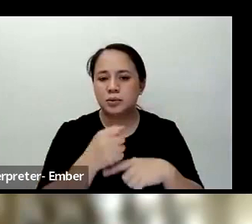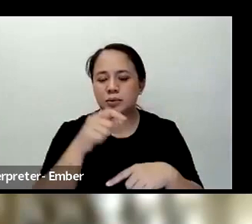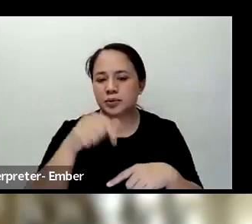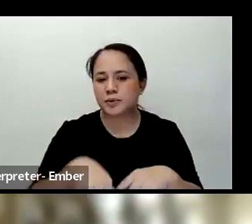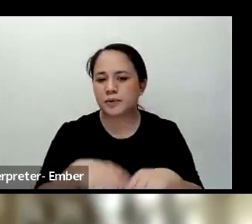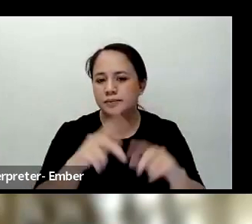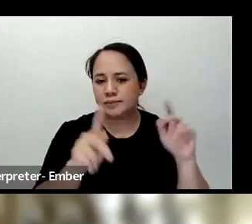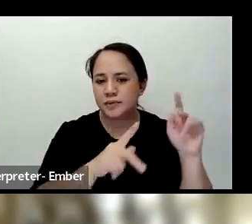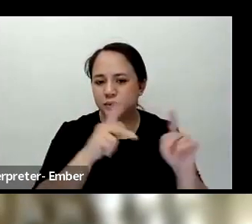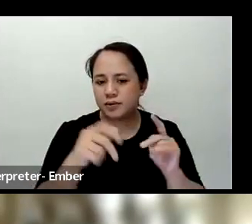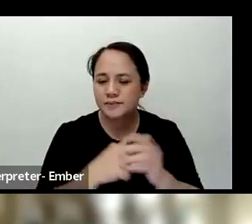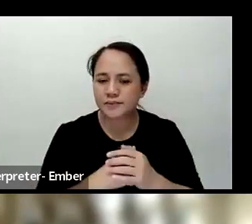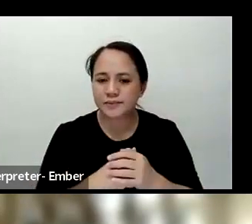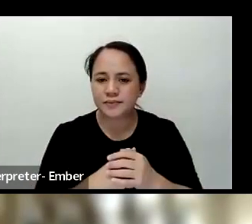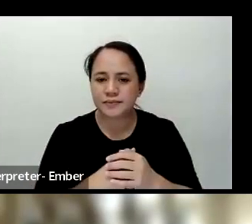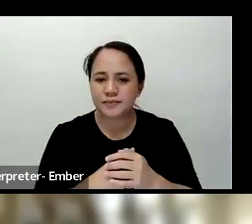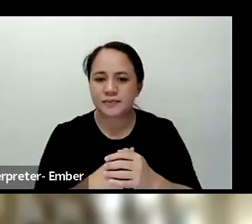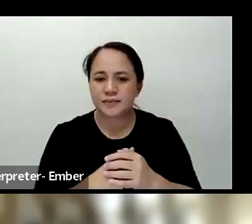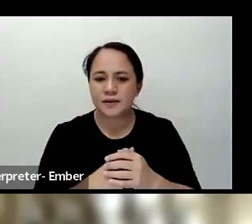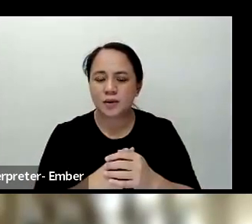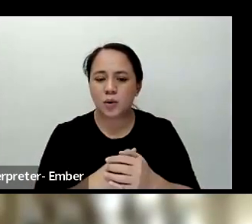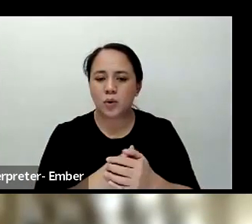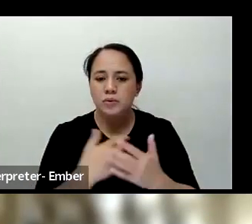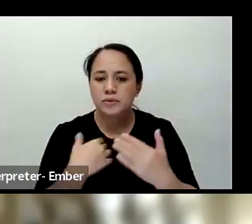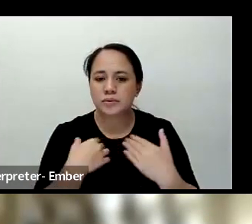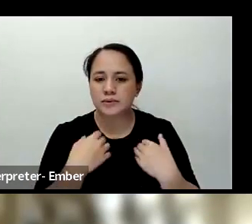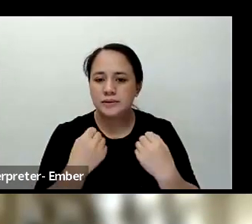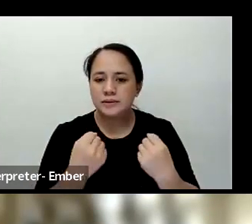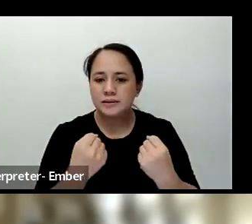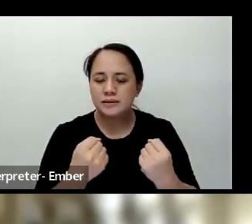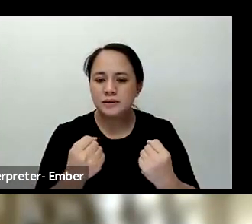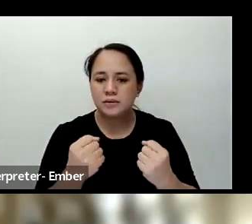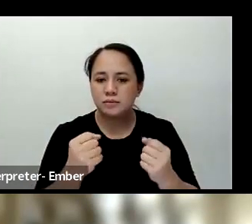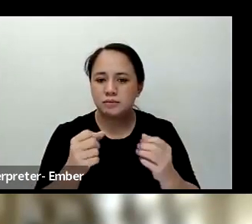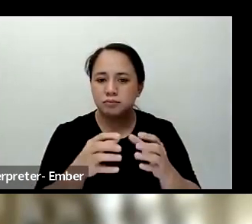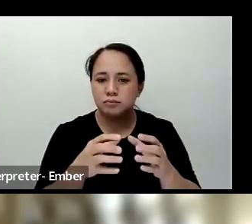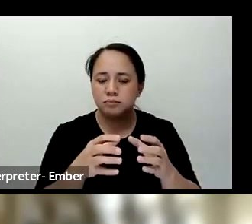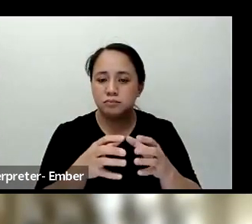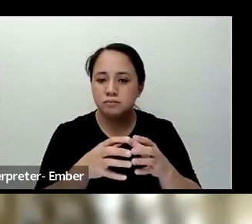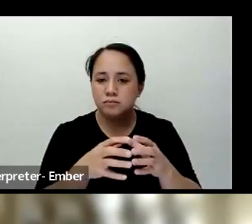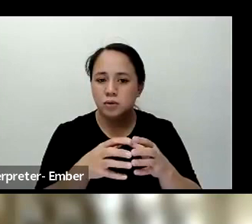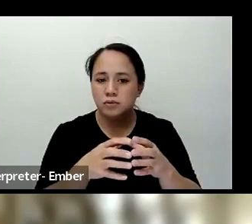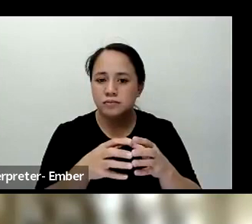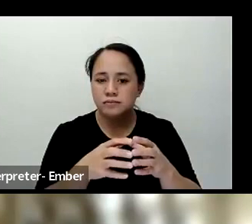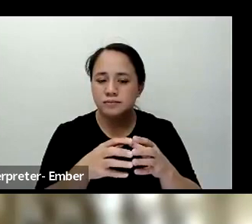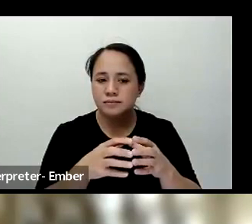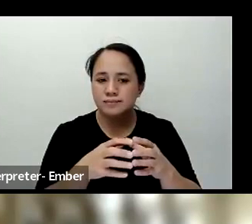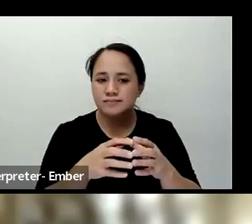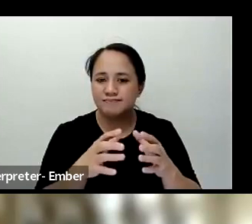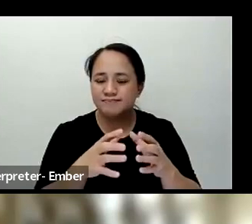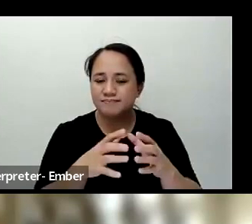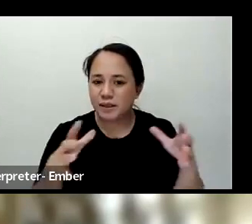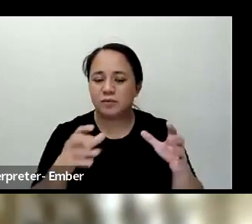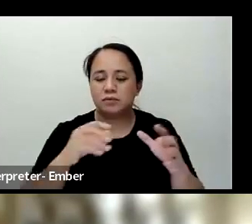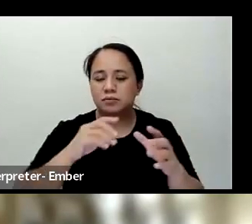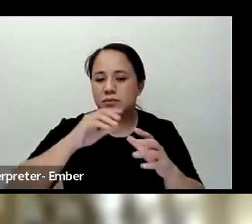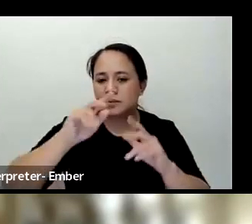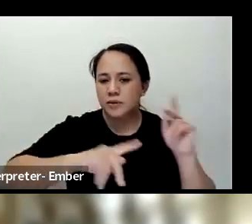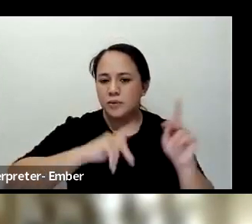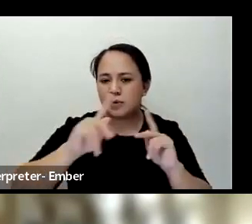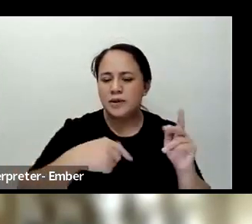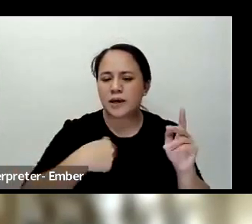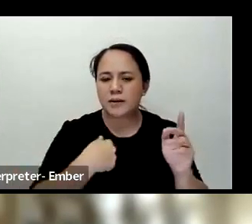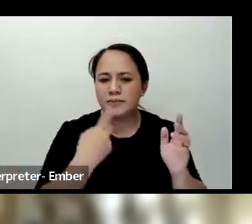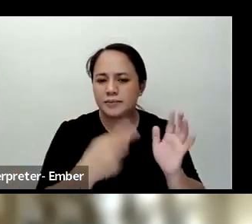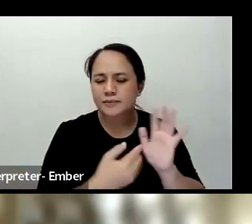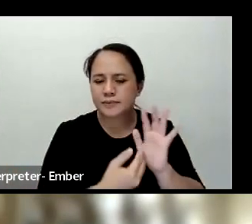state of wellness of the majority of the population. And these had some ramifications